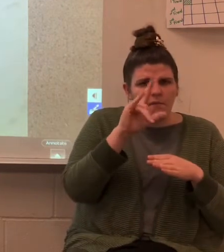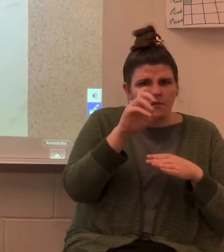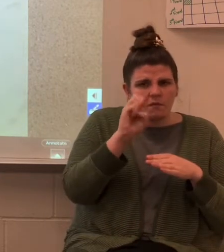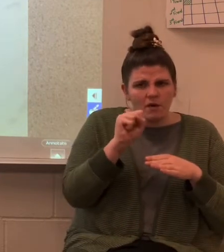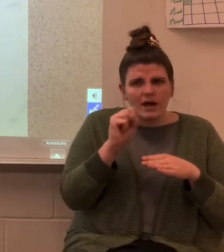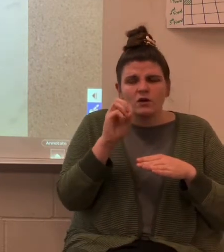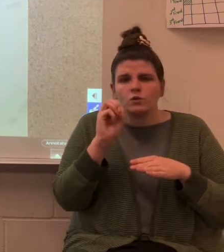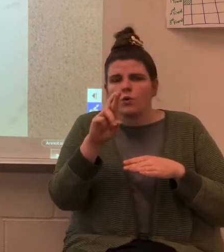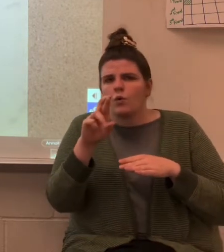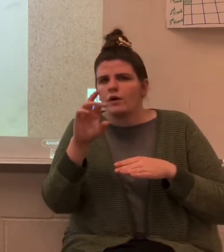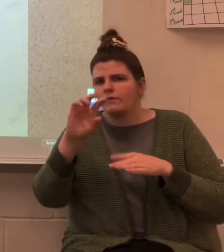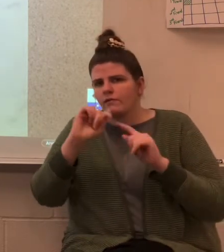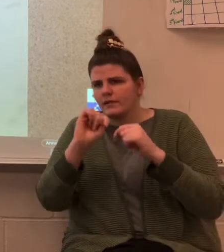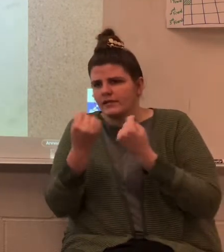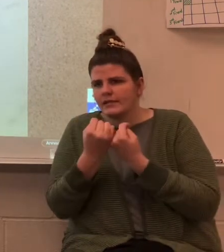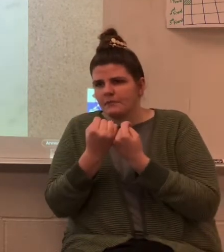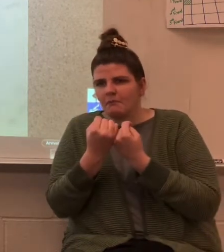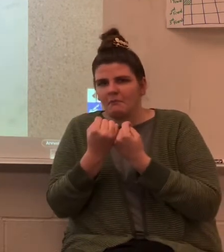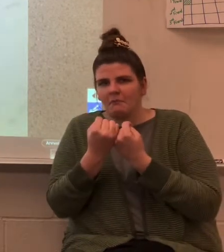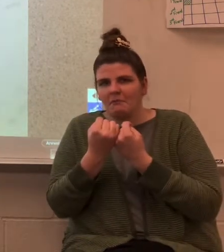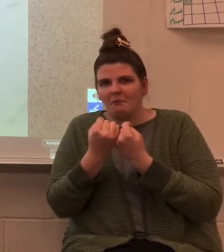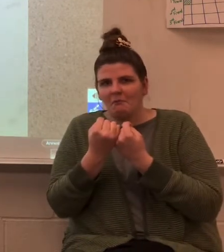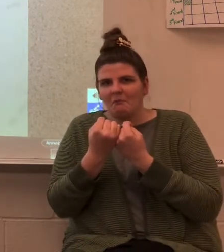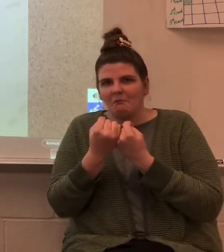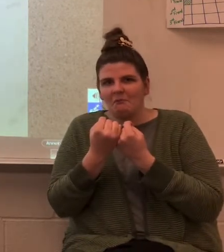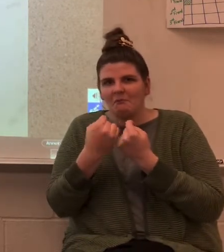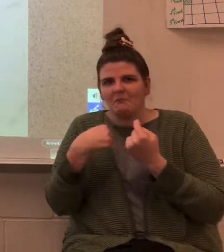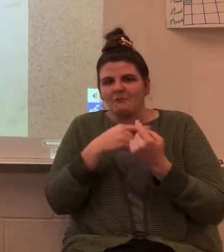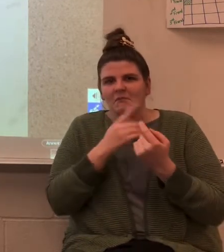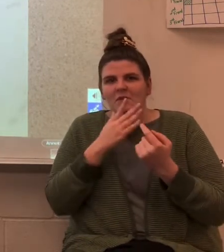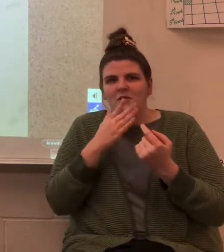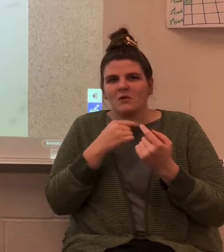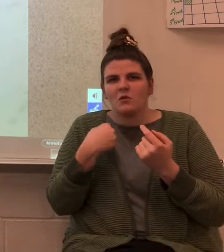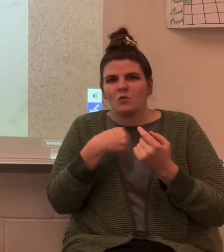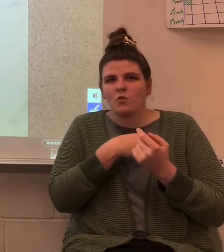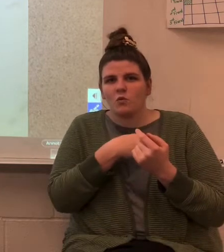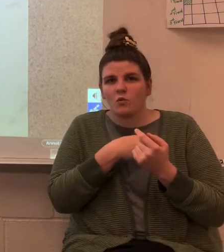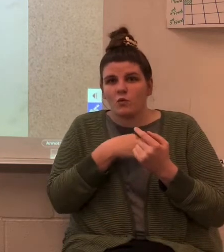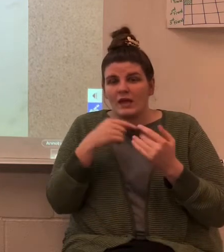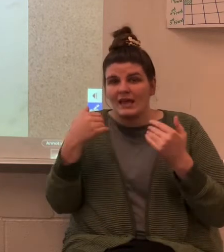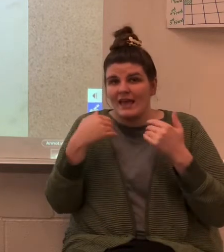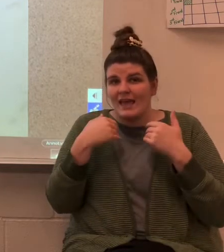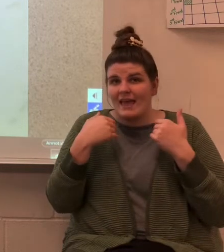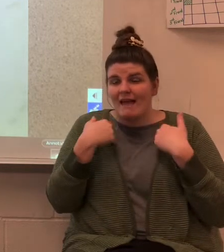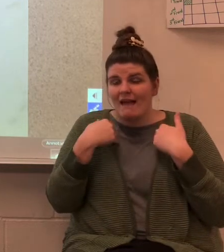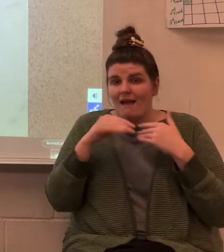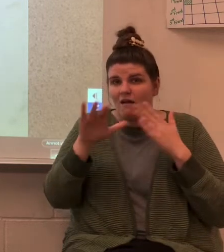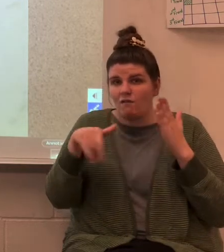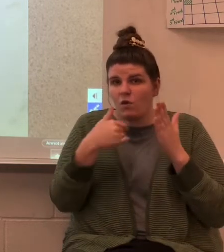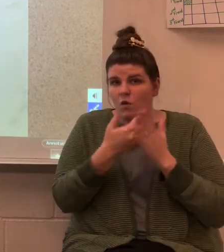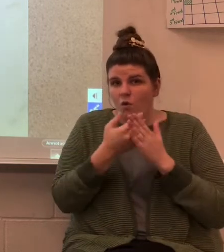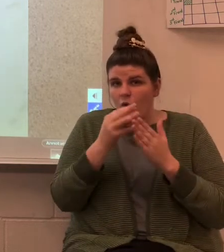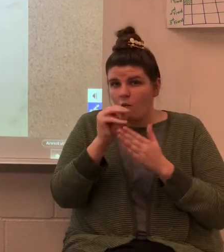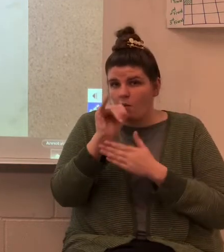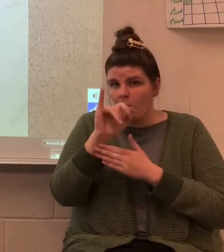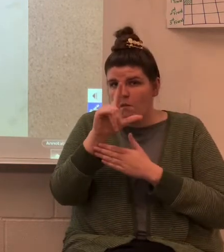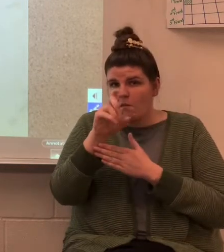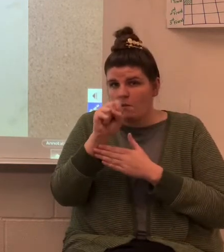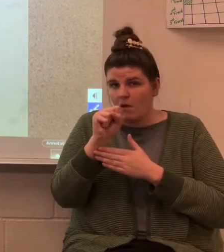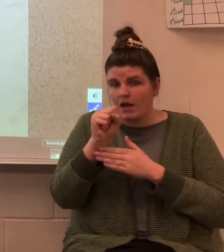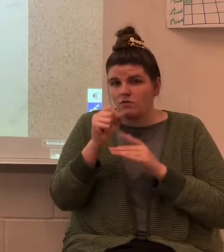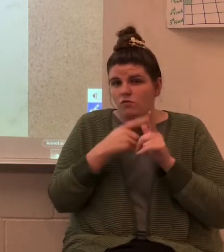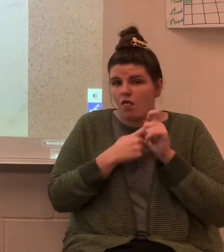team members? We are taking the total amount of miles that we have to run, which is 5/6,